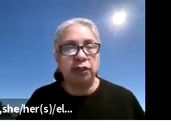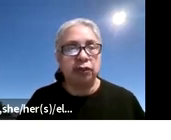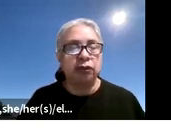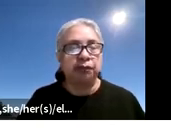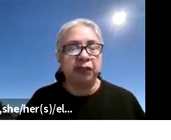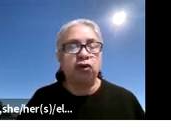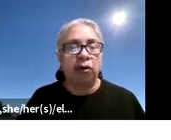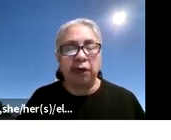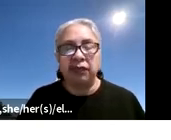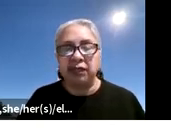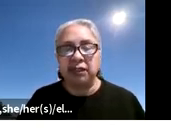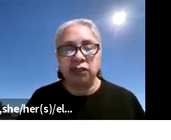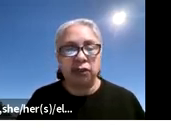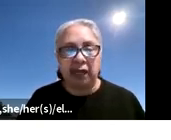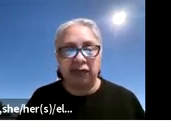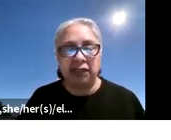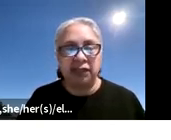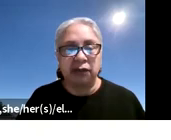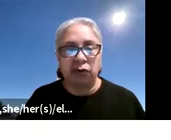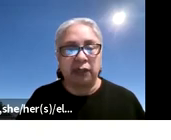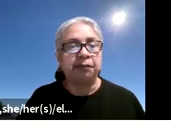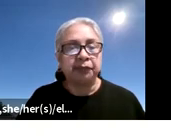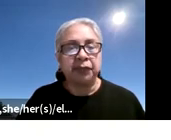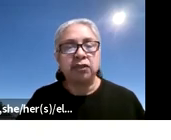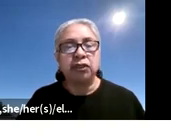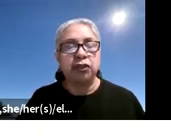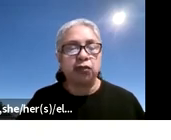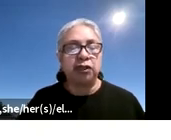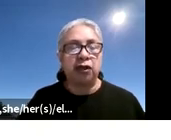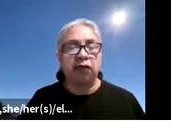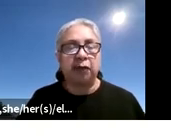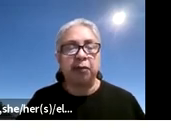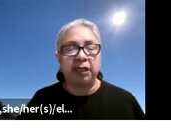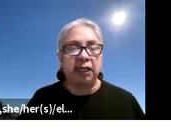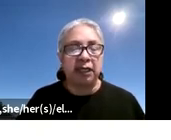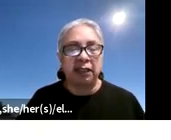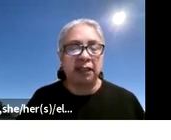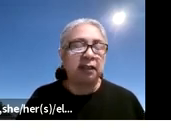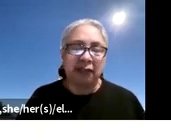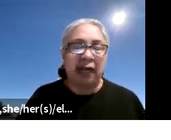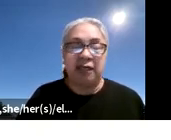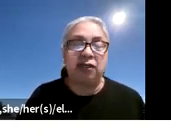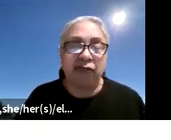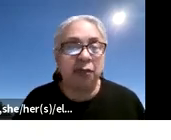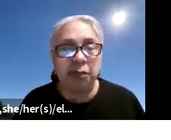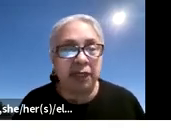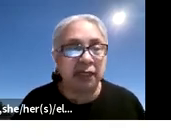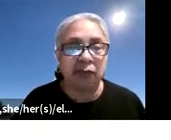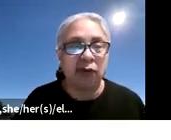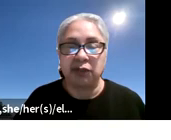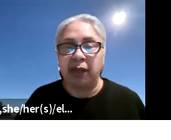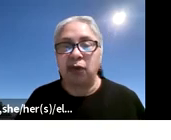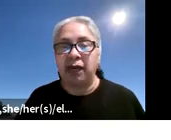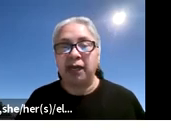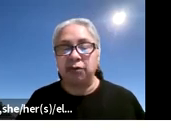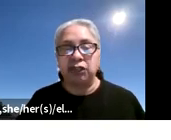felt it was very important to incorporate this into Advocacy Corps So you would know from the beginning. I didn't know from the beginning